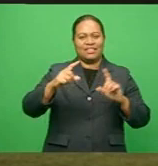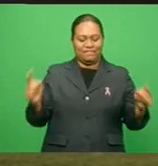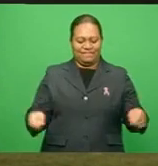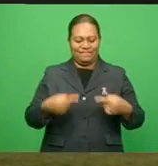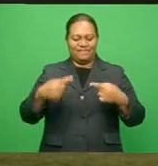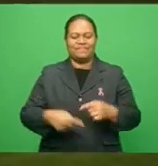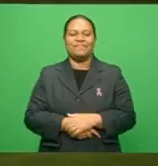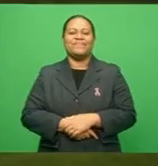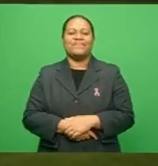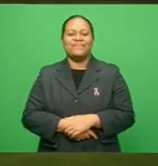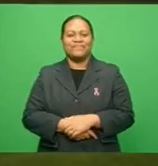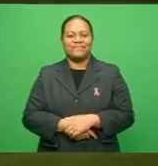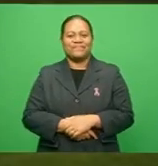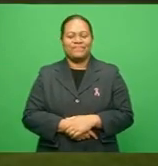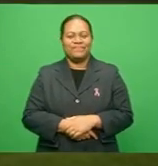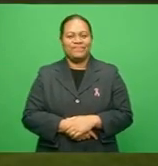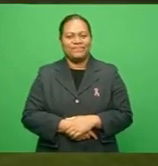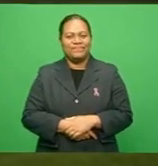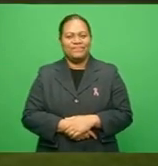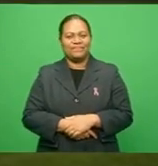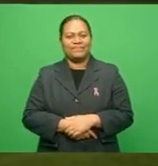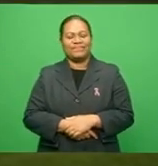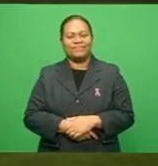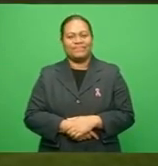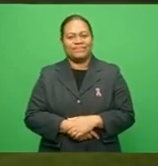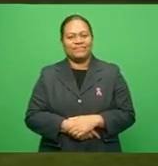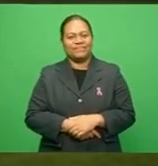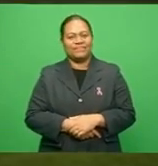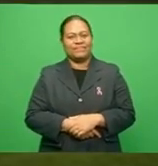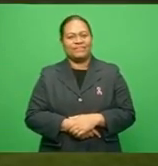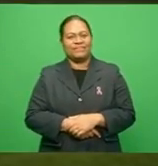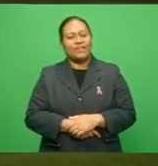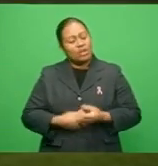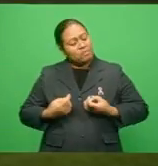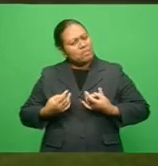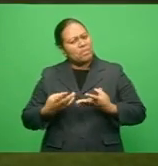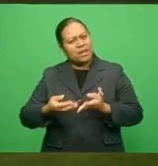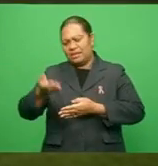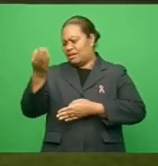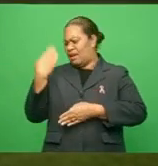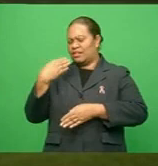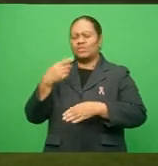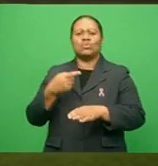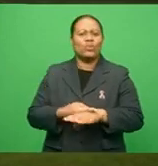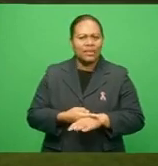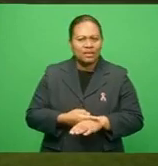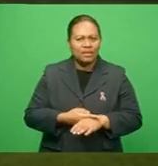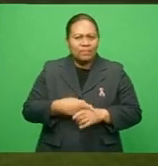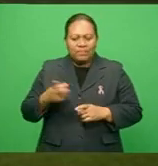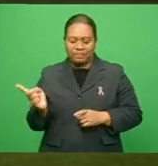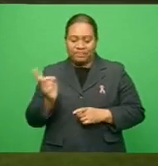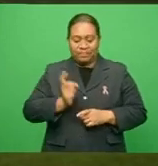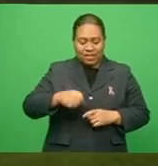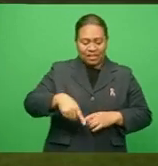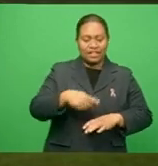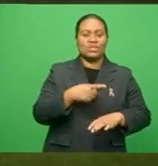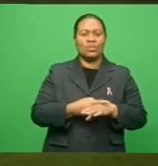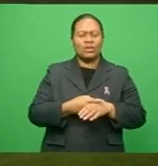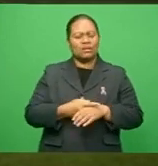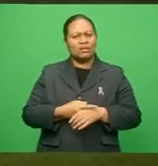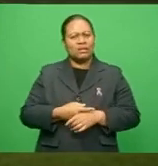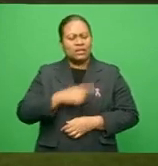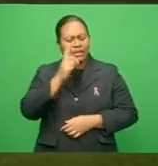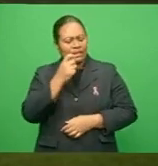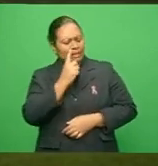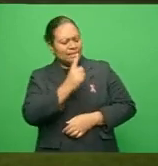tournament. We've been preparing from last week. Coming into this week, as you can see, we had